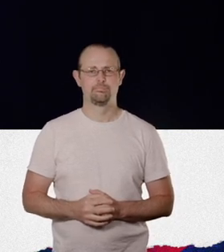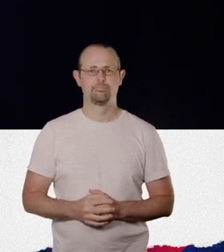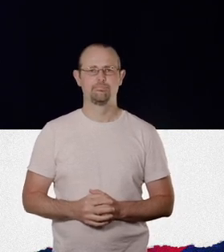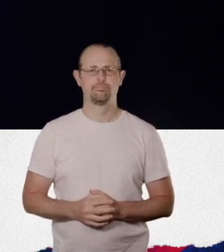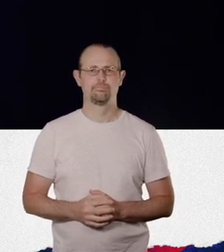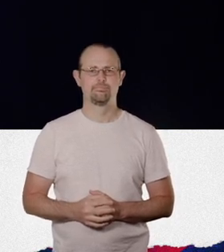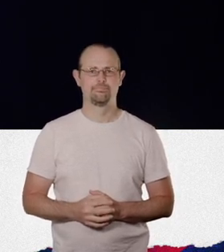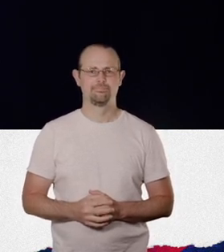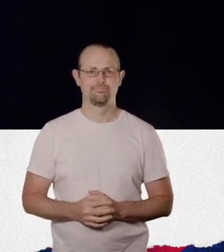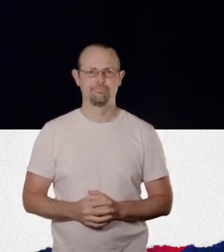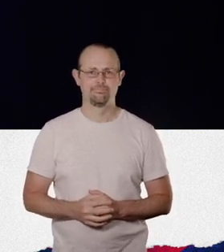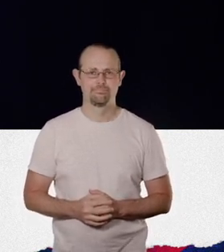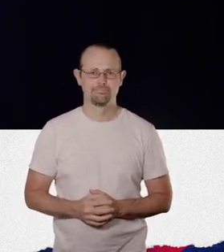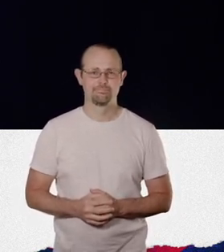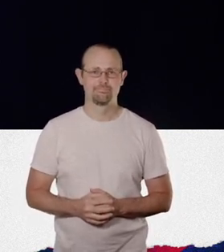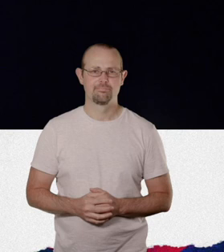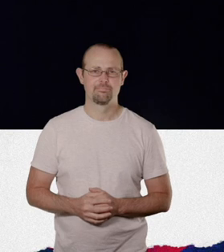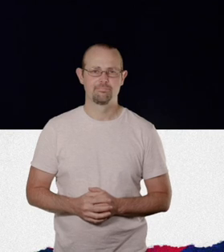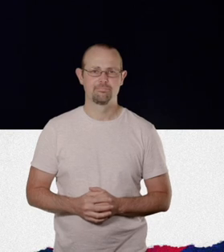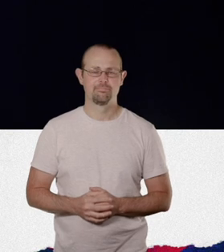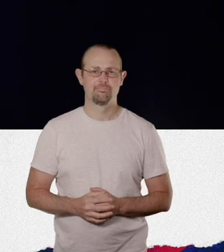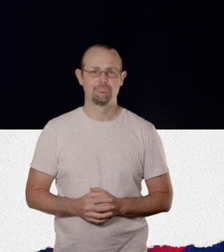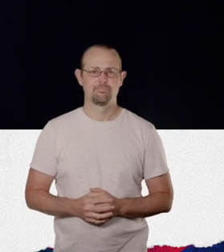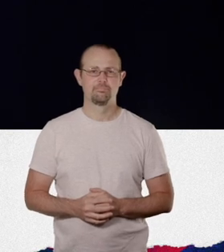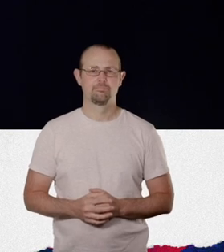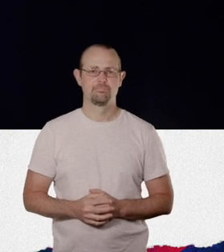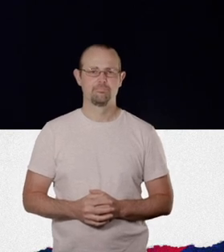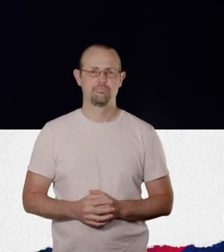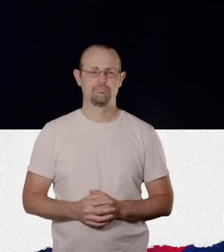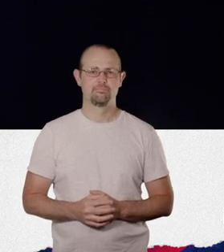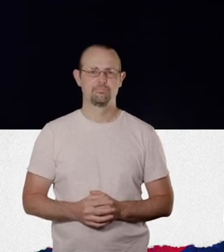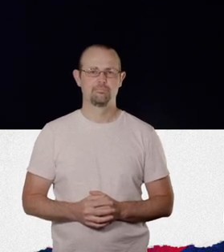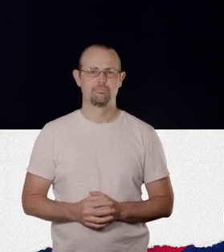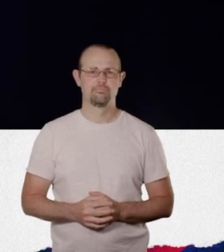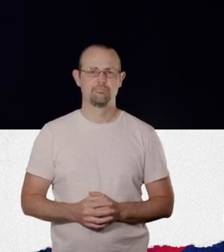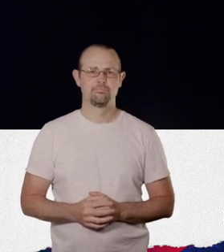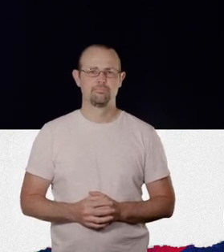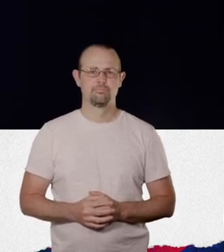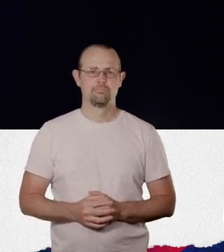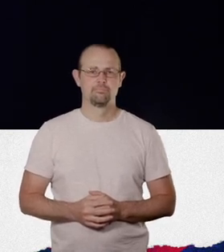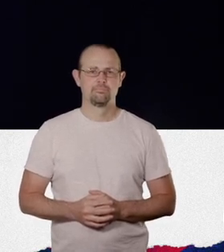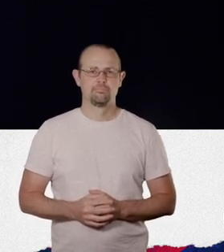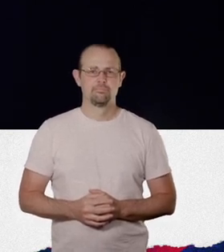also eat bitter herbs and bread made without yeast. You must not eat